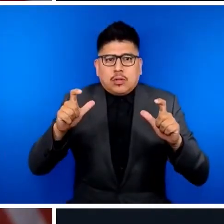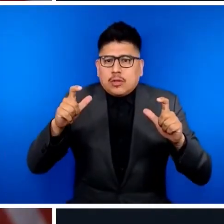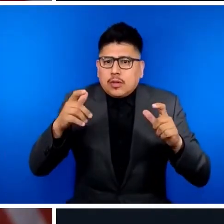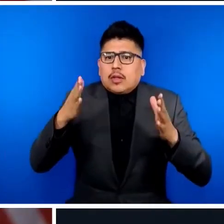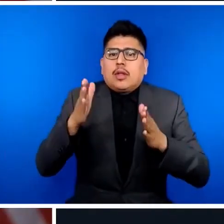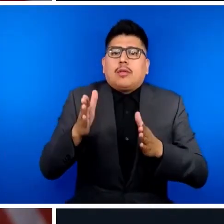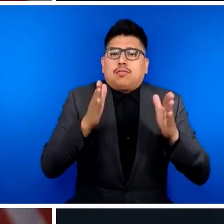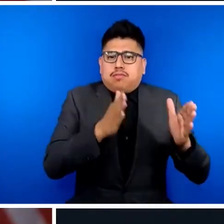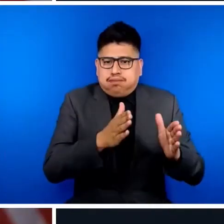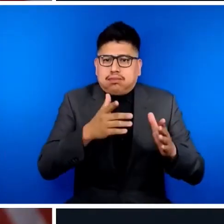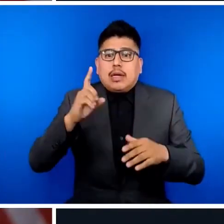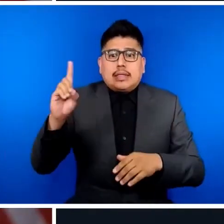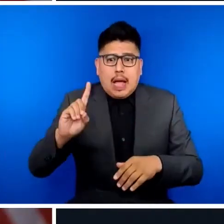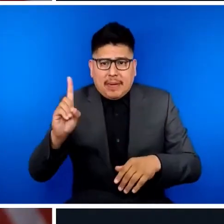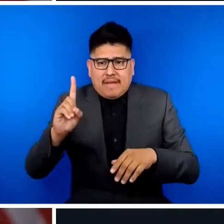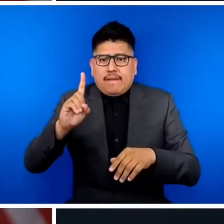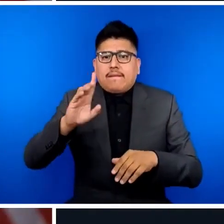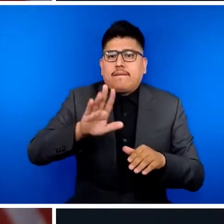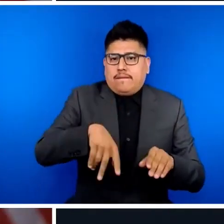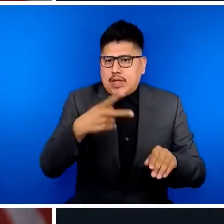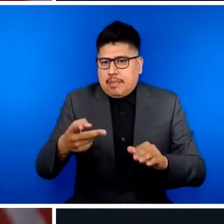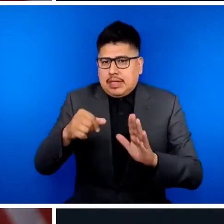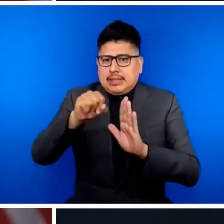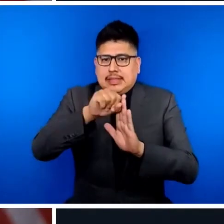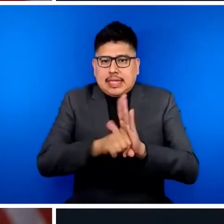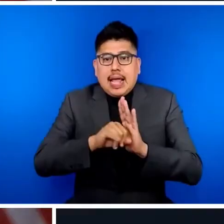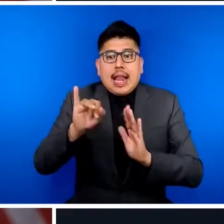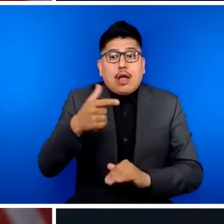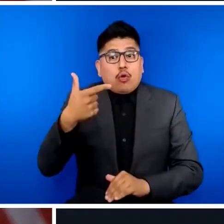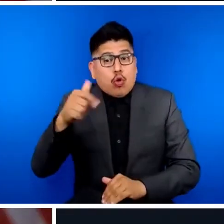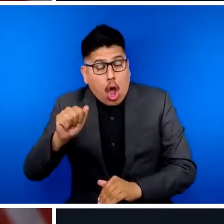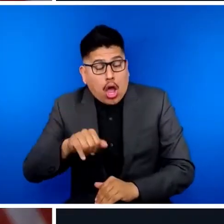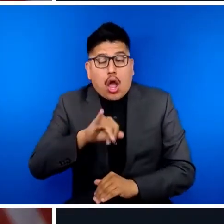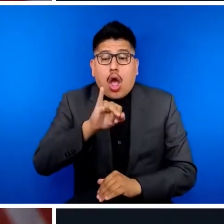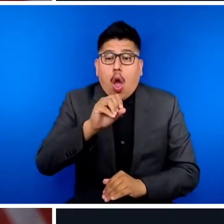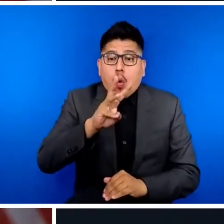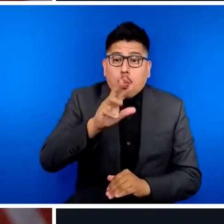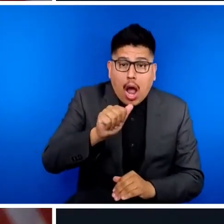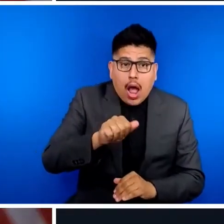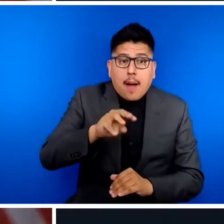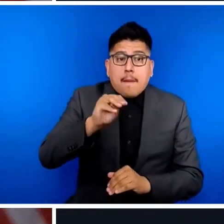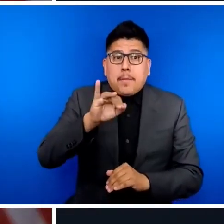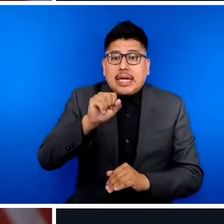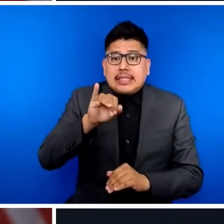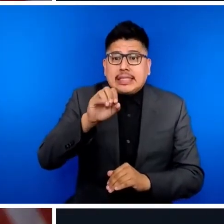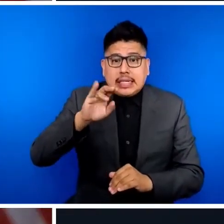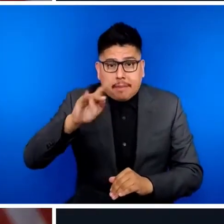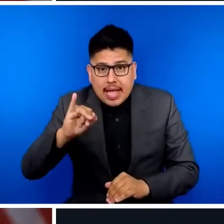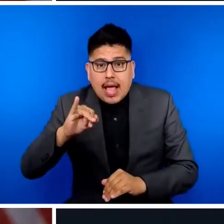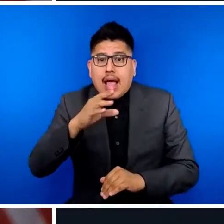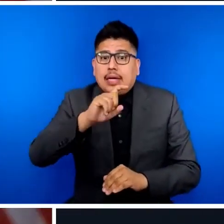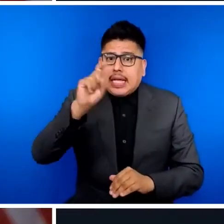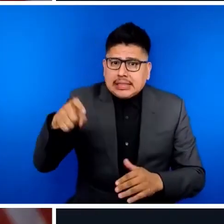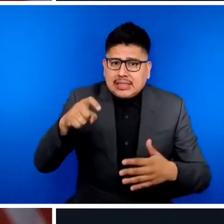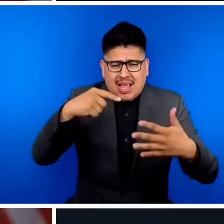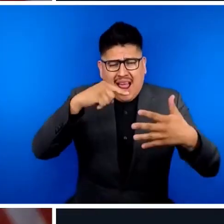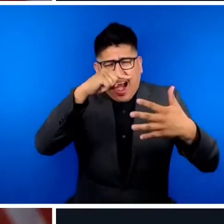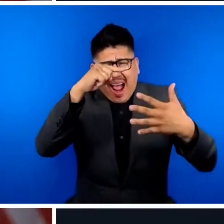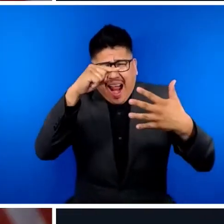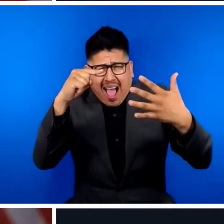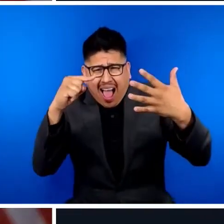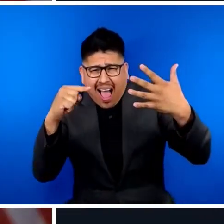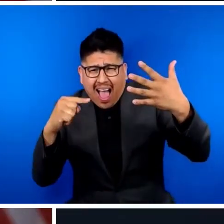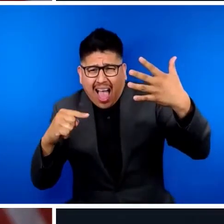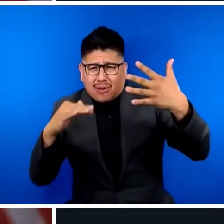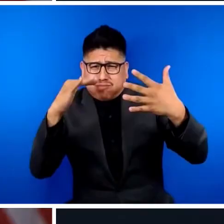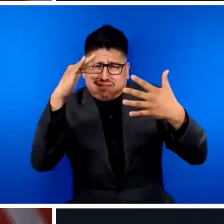in places like Georgia, Iowa, Mississippi, and Texas. The list goes on and on. Ordinary Americans